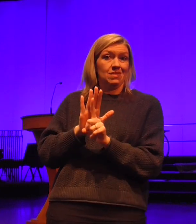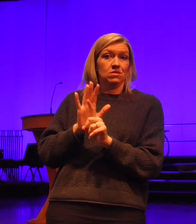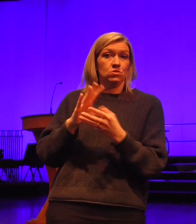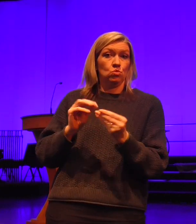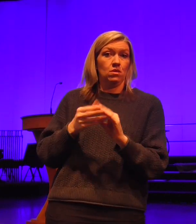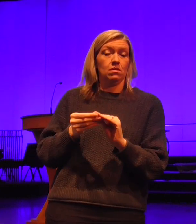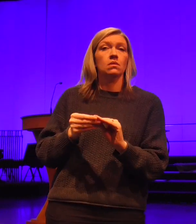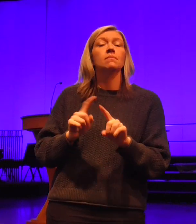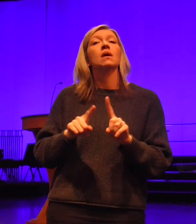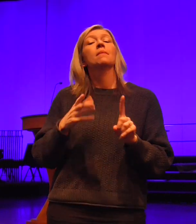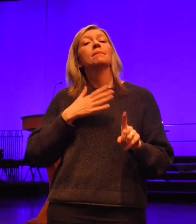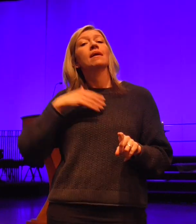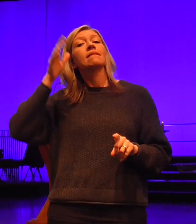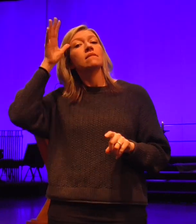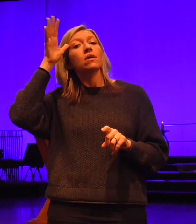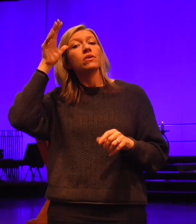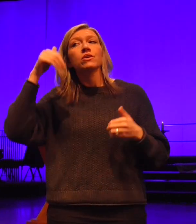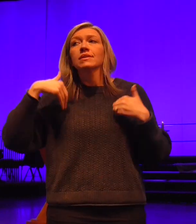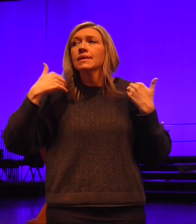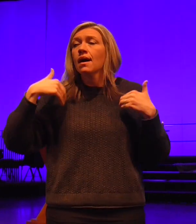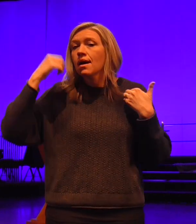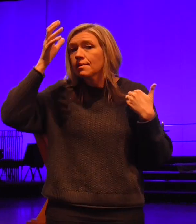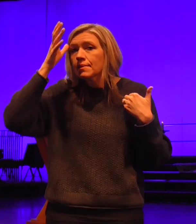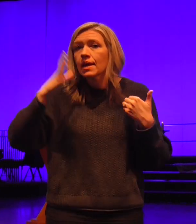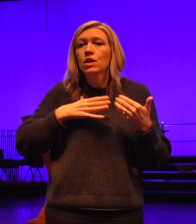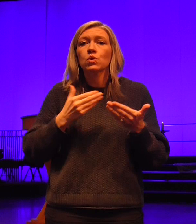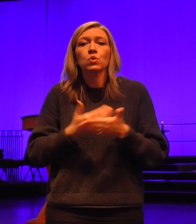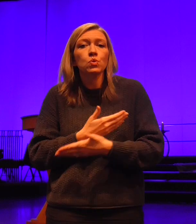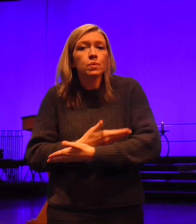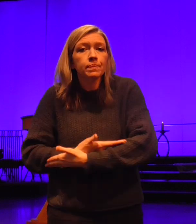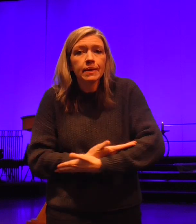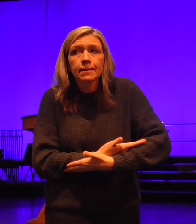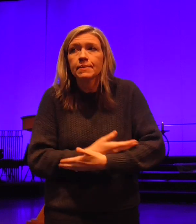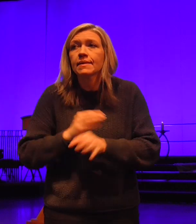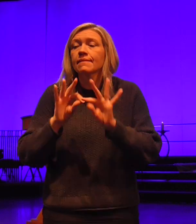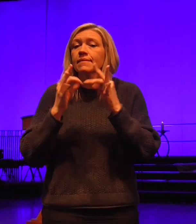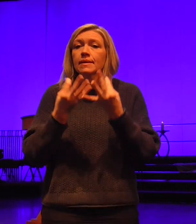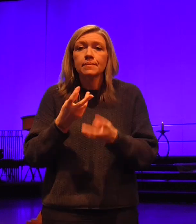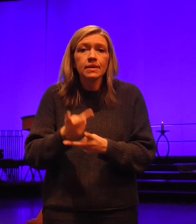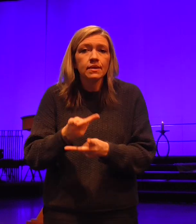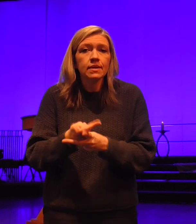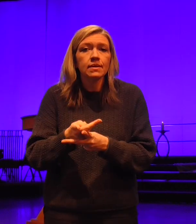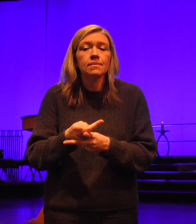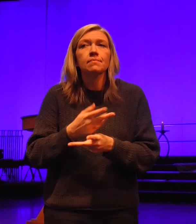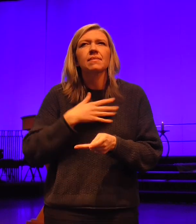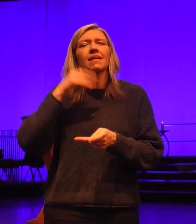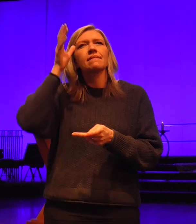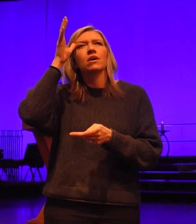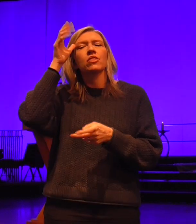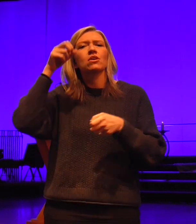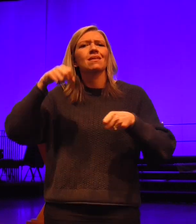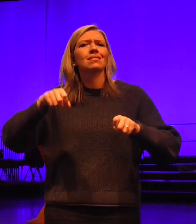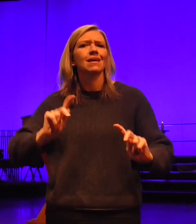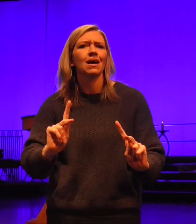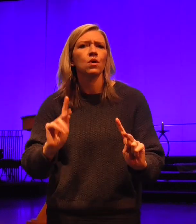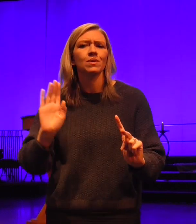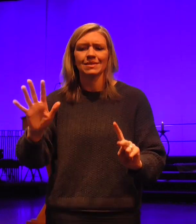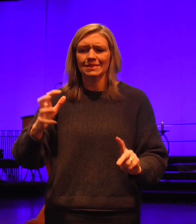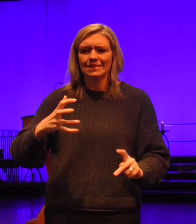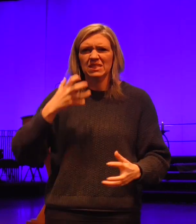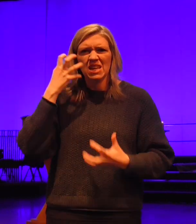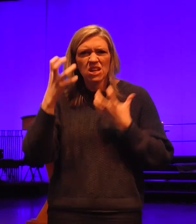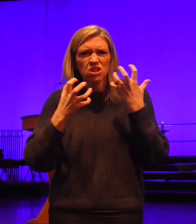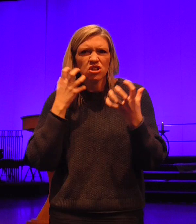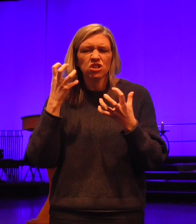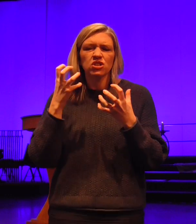that my father, being this young man with this brand new baby and this family to take care of, allowed his anger and rage to be what he